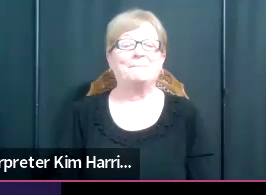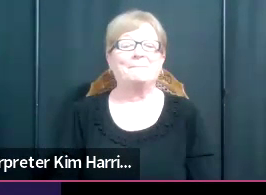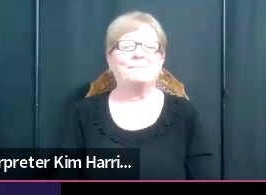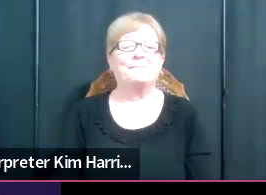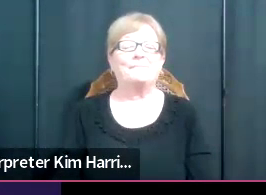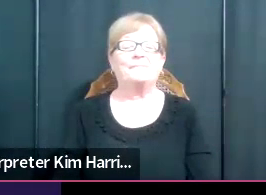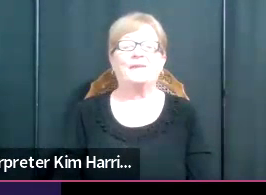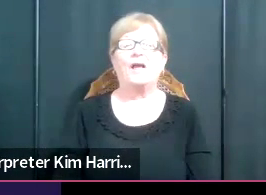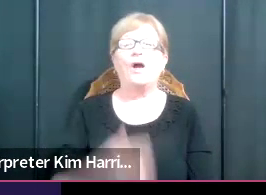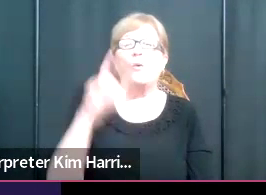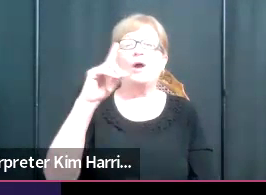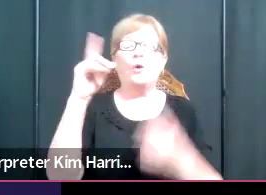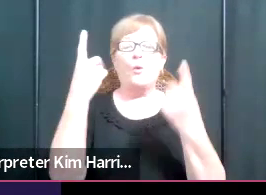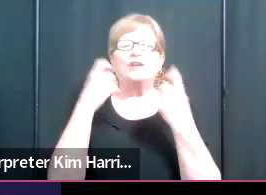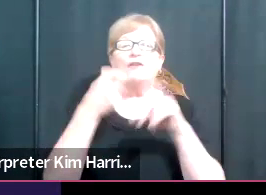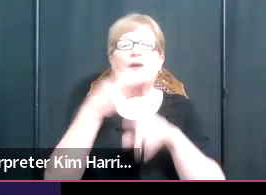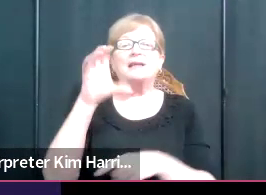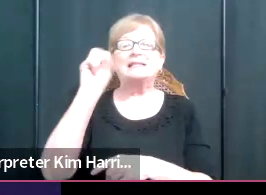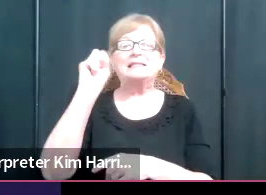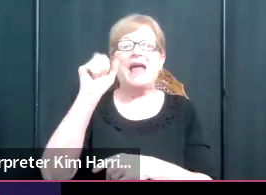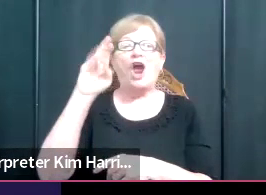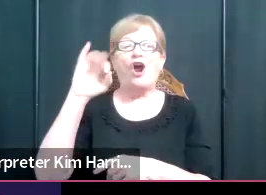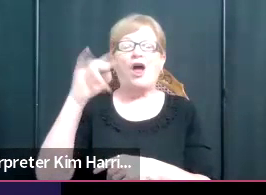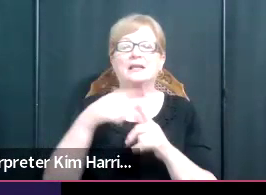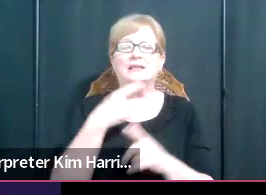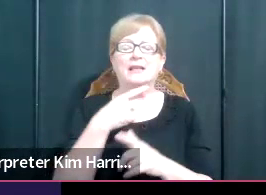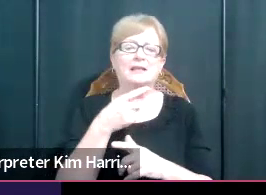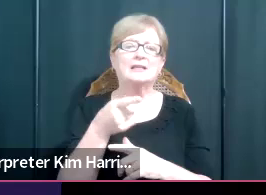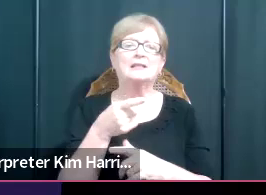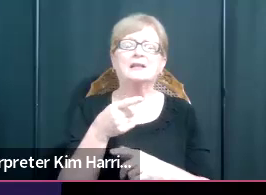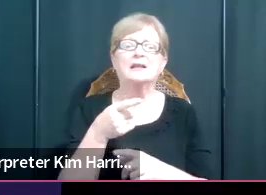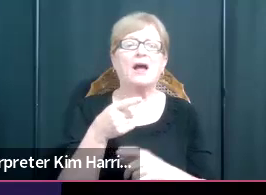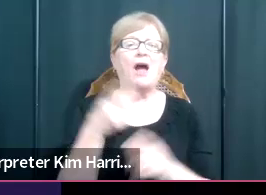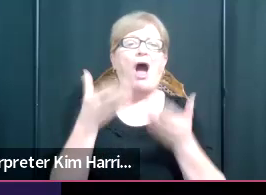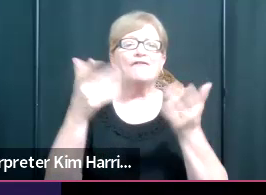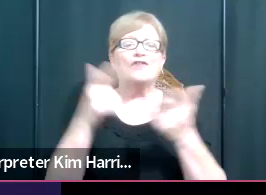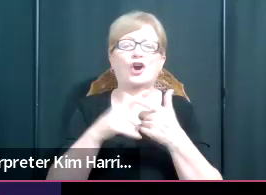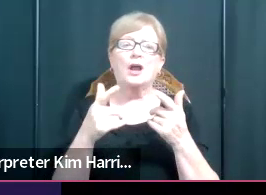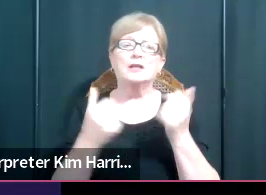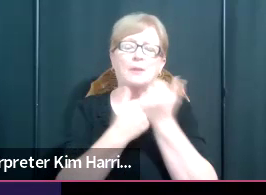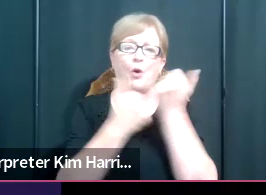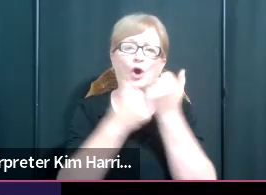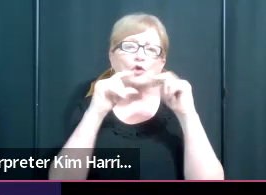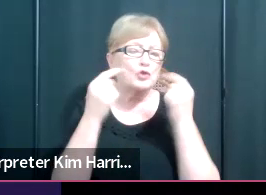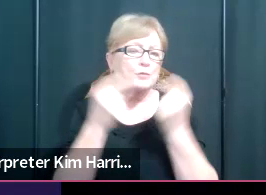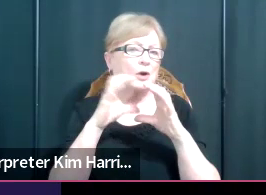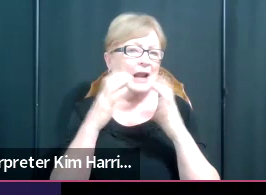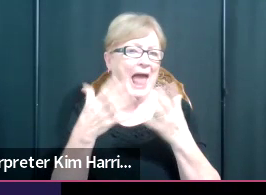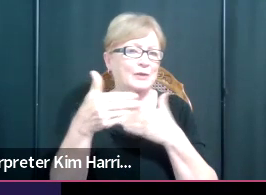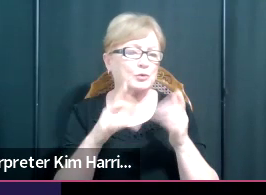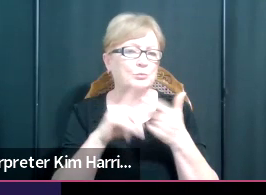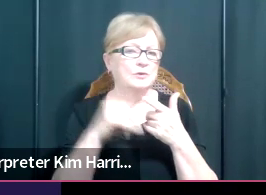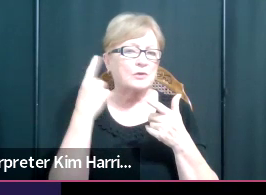There's a question in the chat from Sarah that says, does MDRC offer classes or support groups for children with learning disabilities